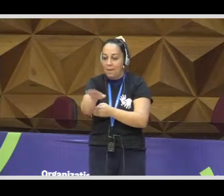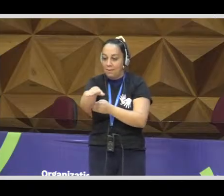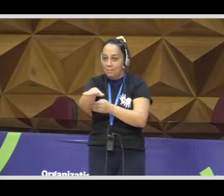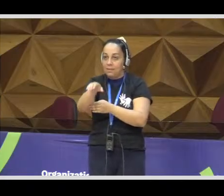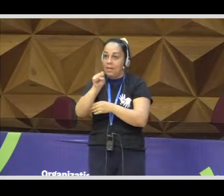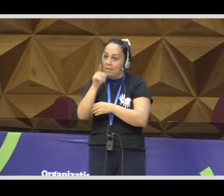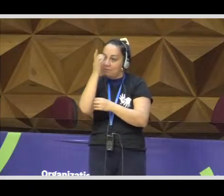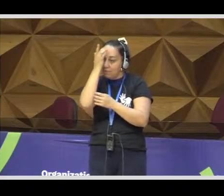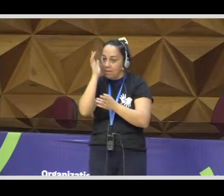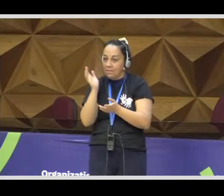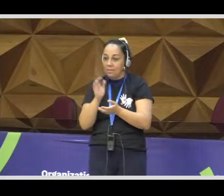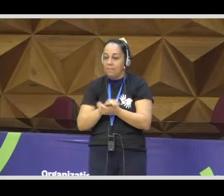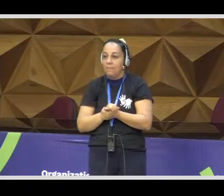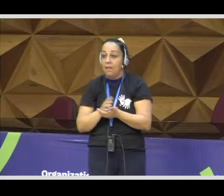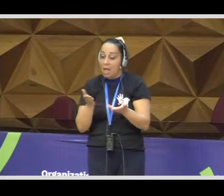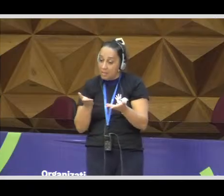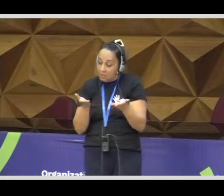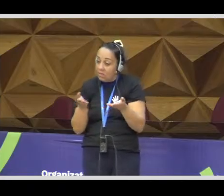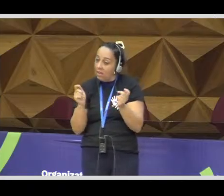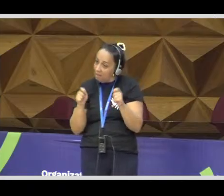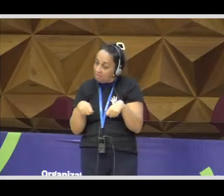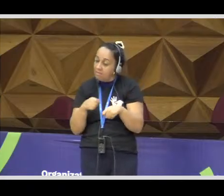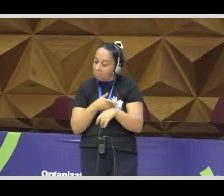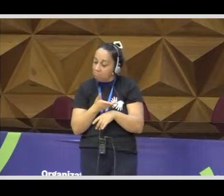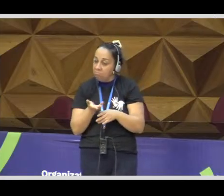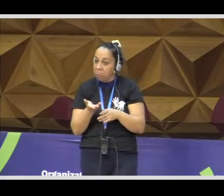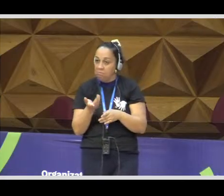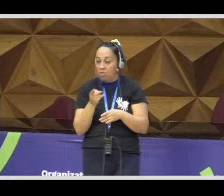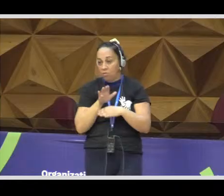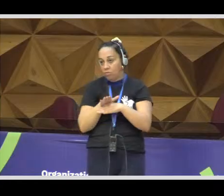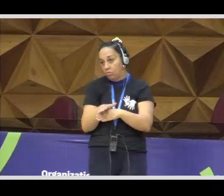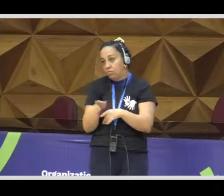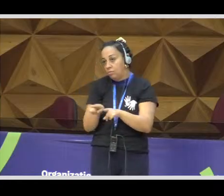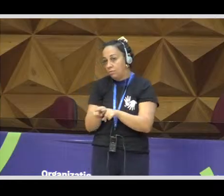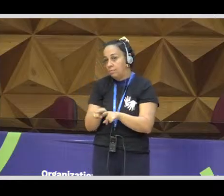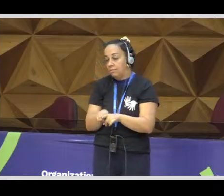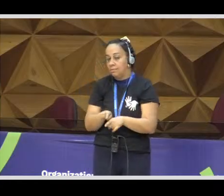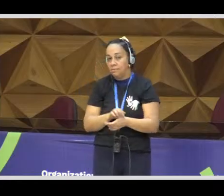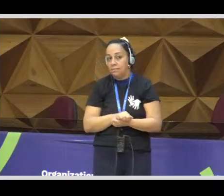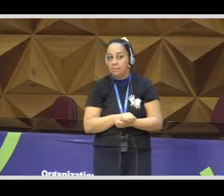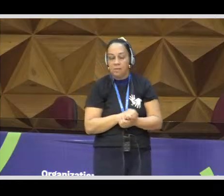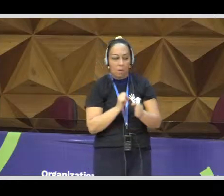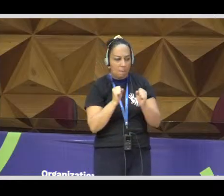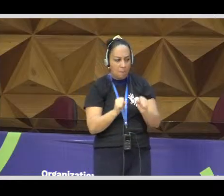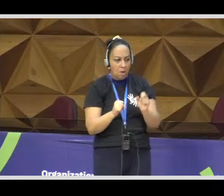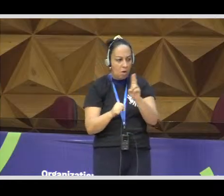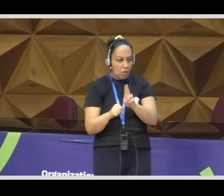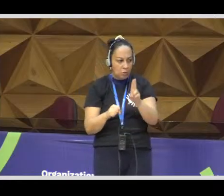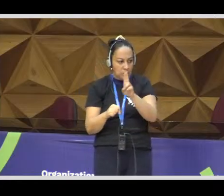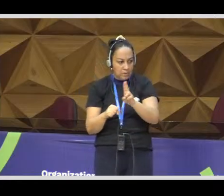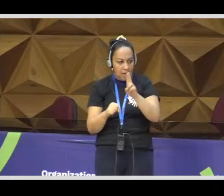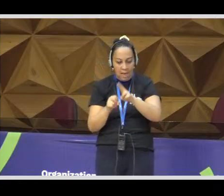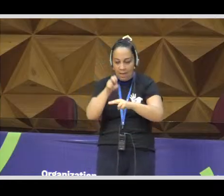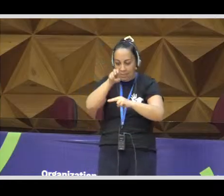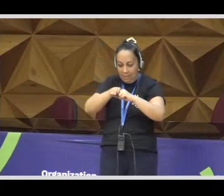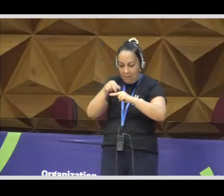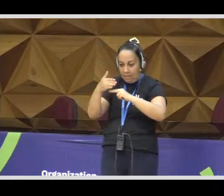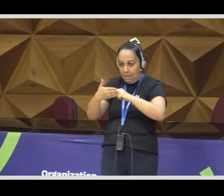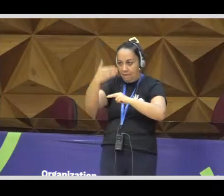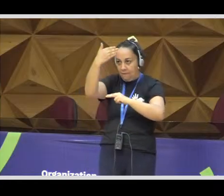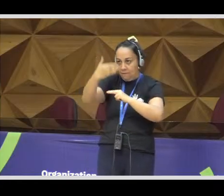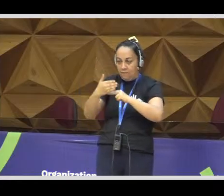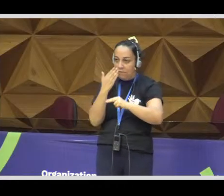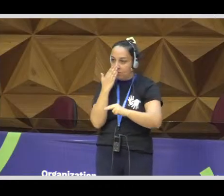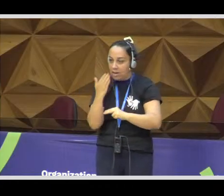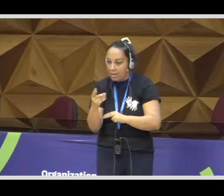it's an advantage. So what we were looking at is, well, could we use that seat in front of you as an interaction surface? The